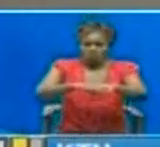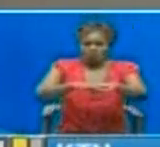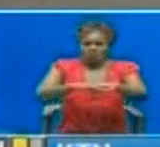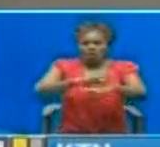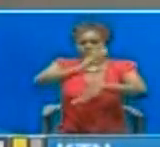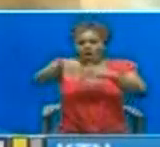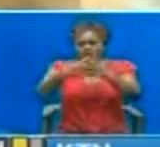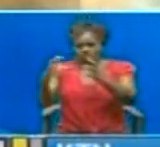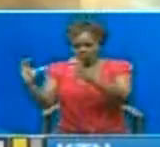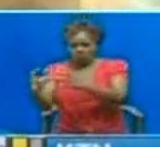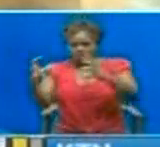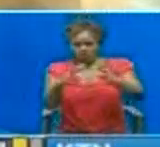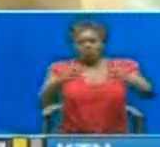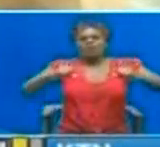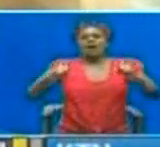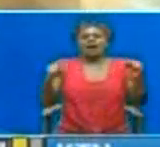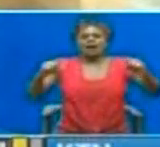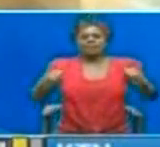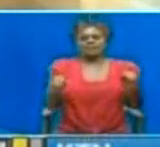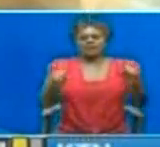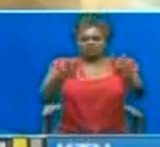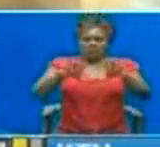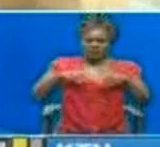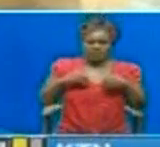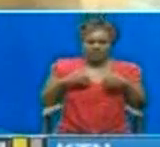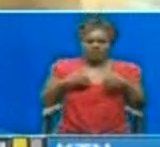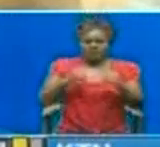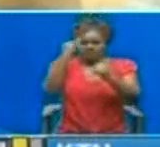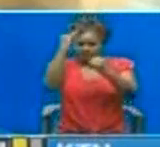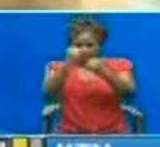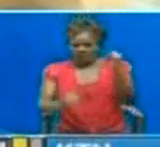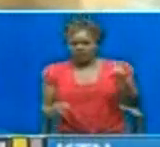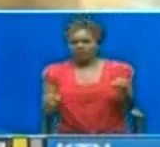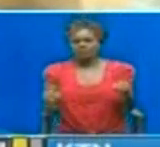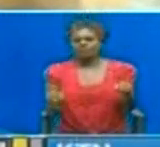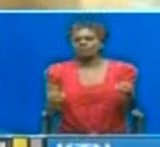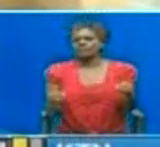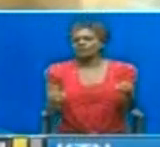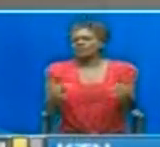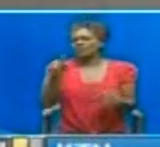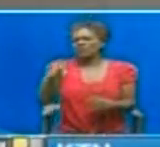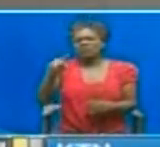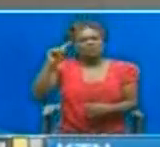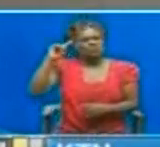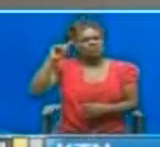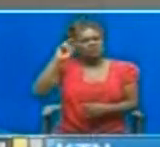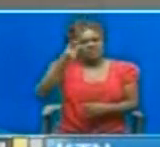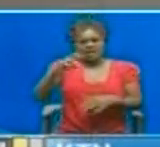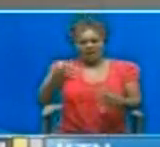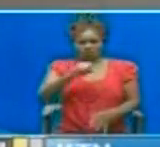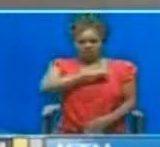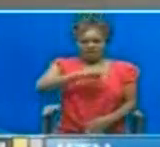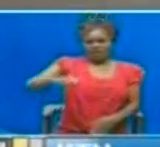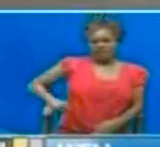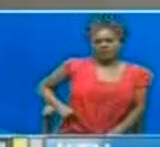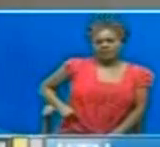all parties will be happy to deal with. Okay. Lastly, how are you seeing the Senate